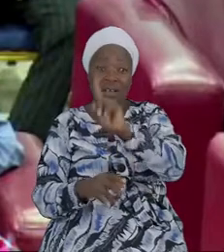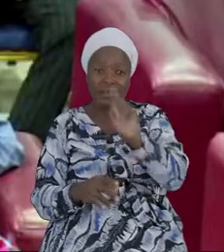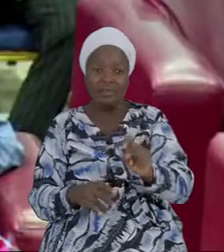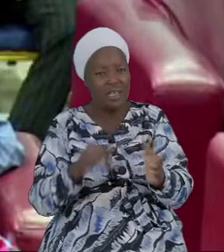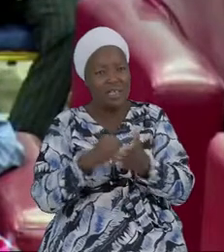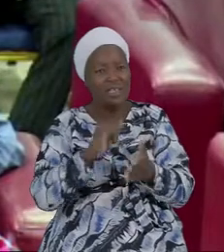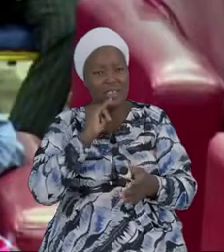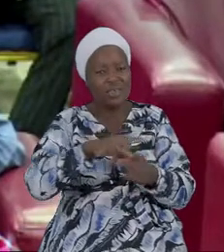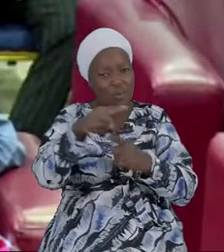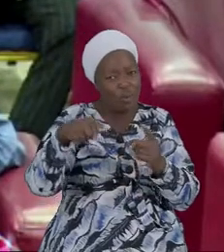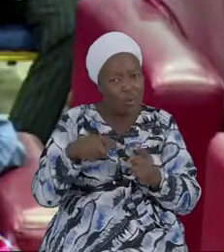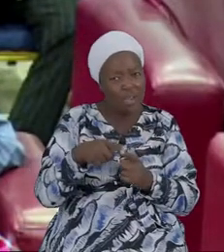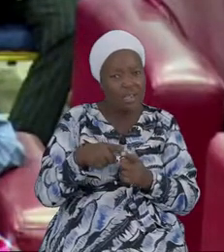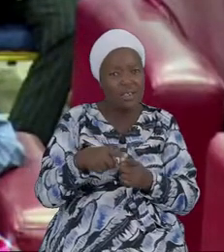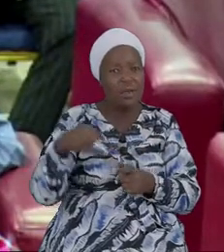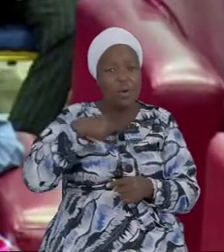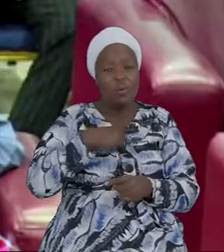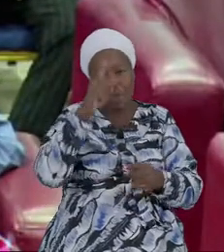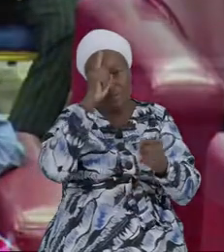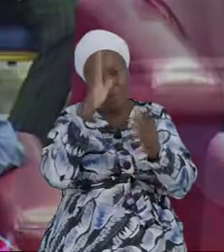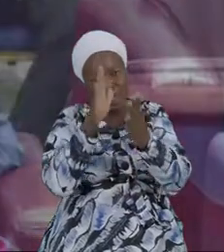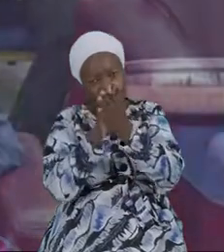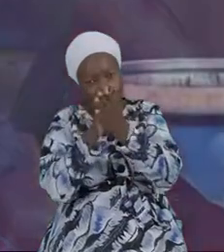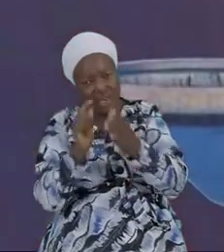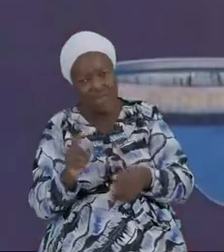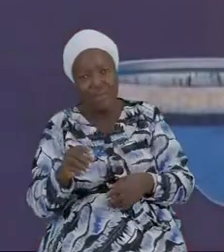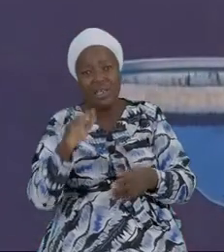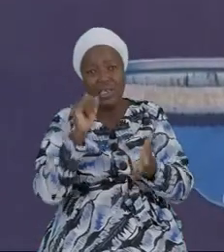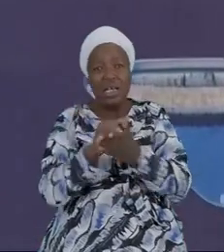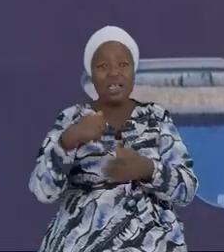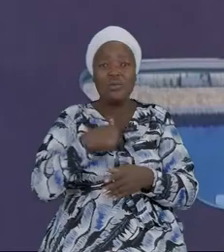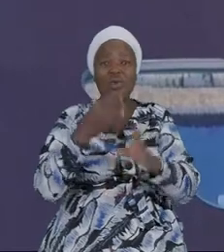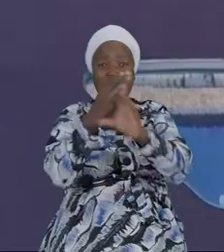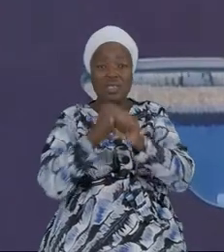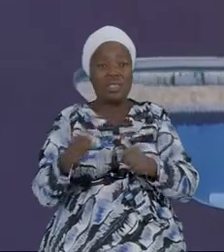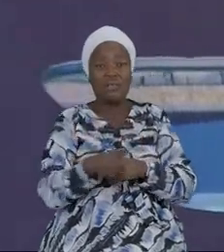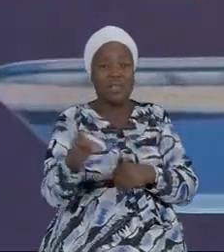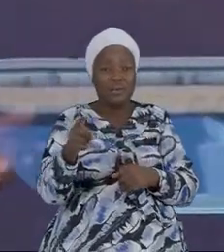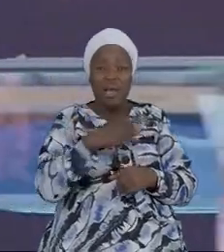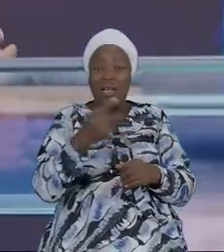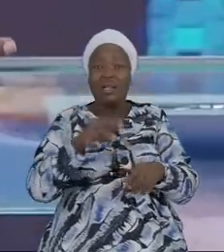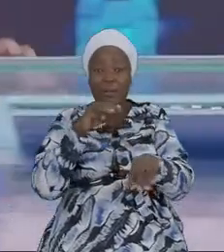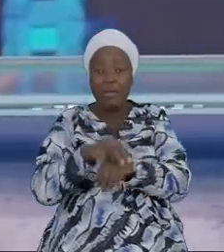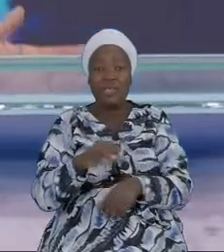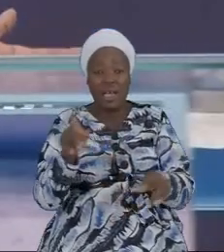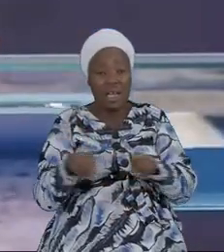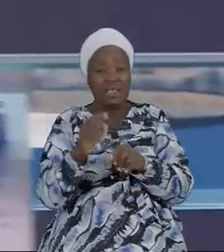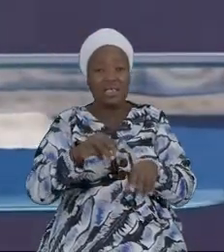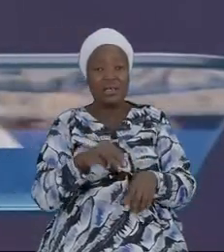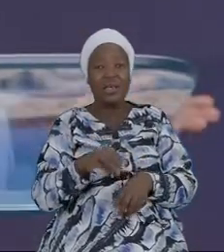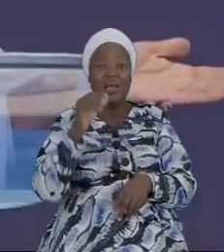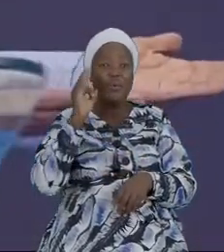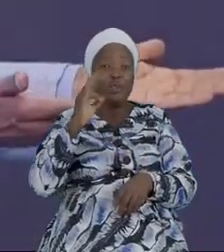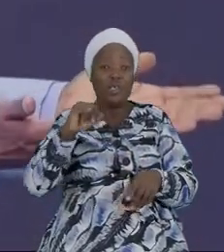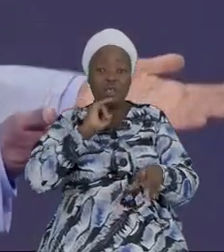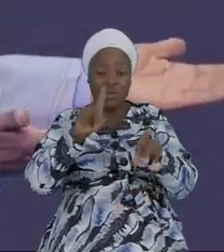is when we believe that we receive them. And the message is going on. If you